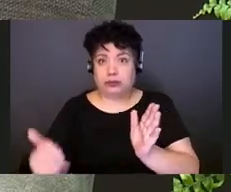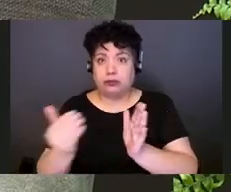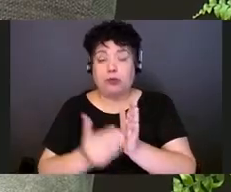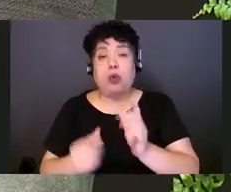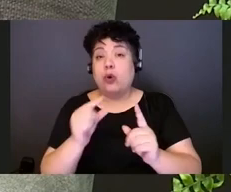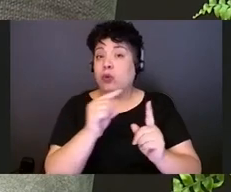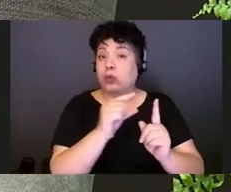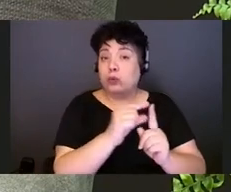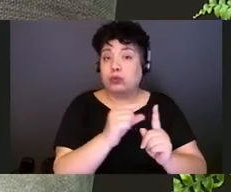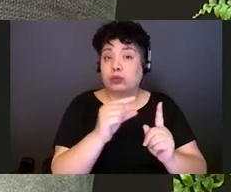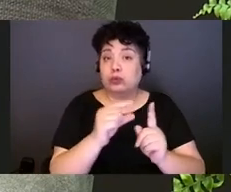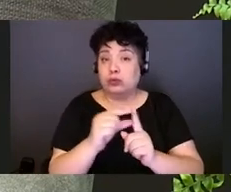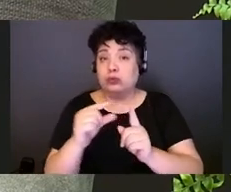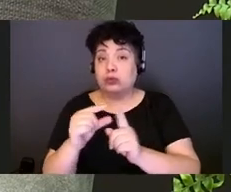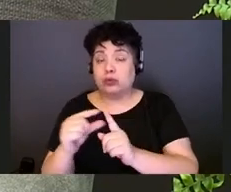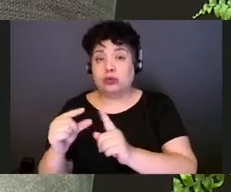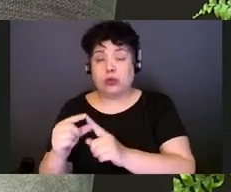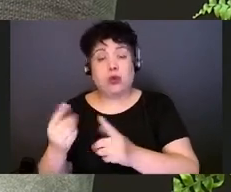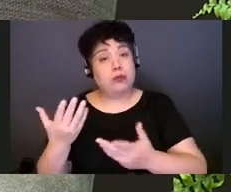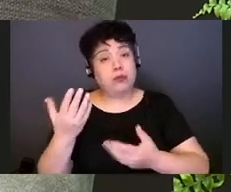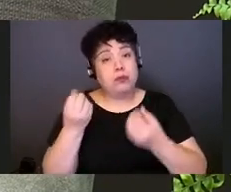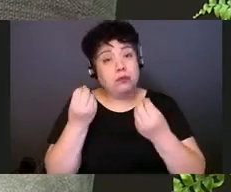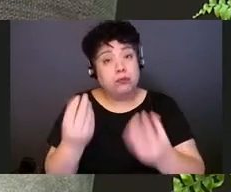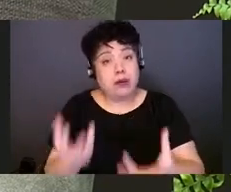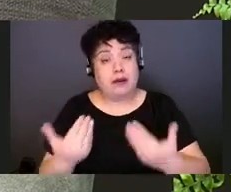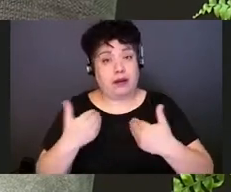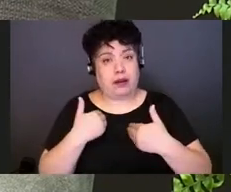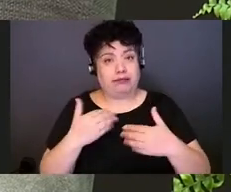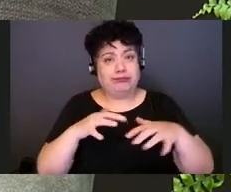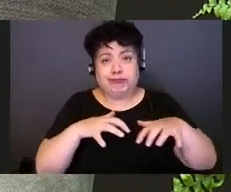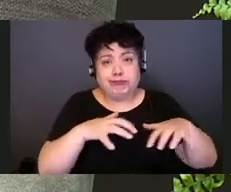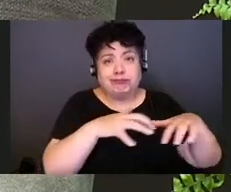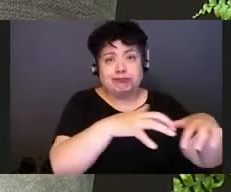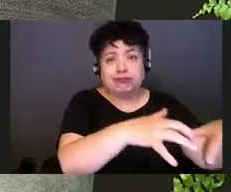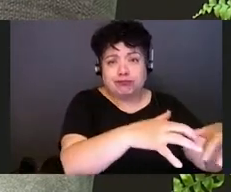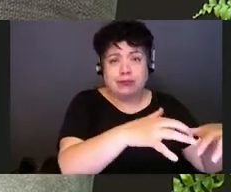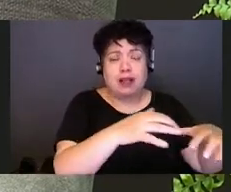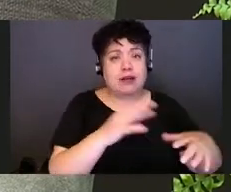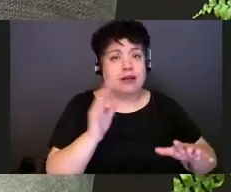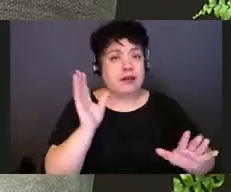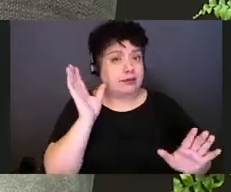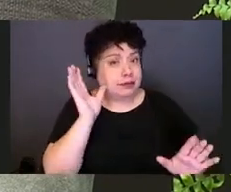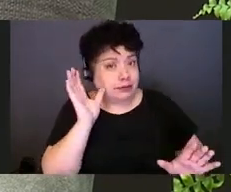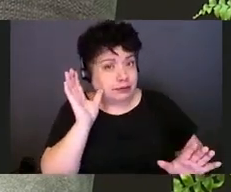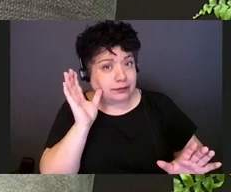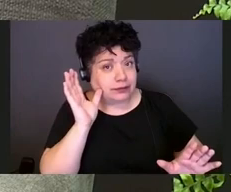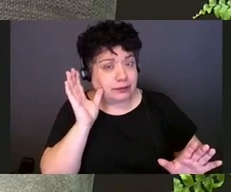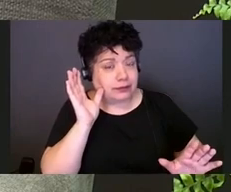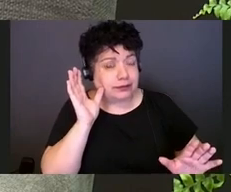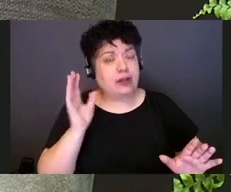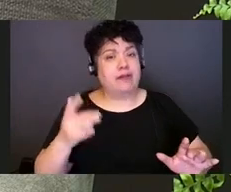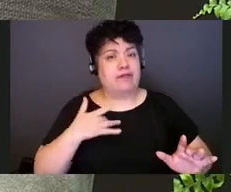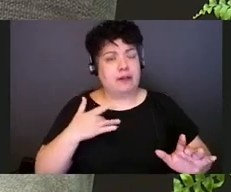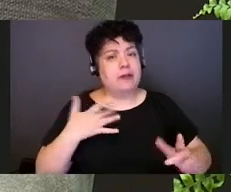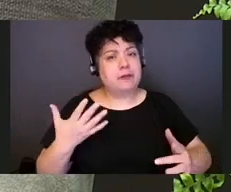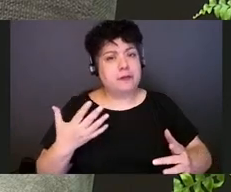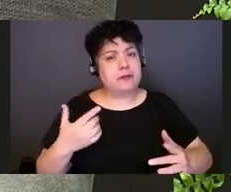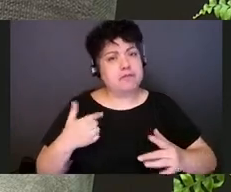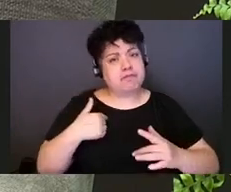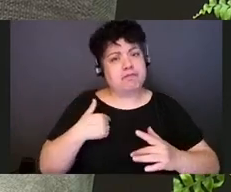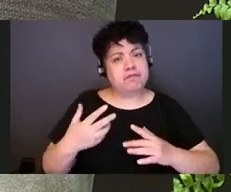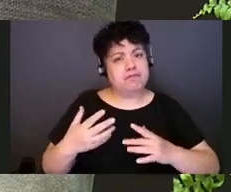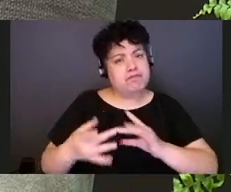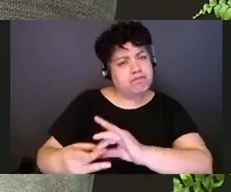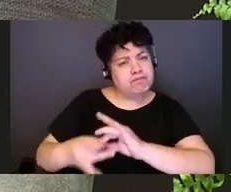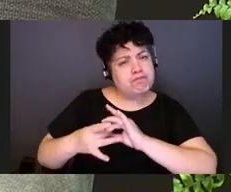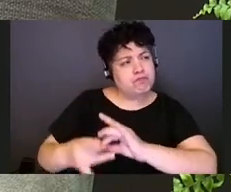being taken up by so many people who are fully present and fully listening and being with one another, it's